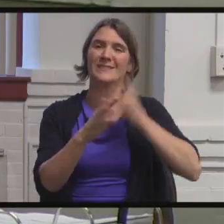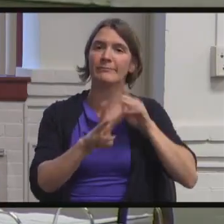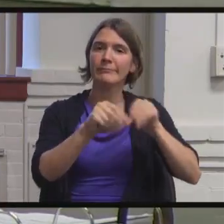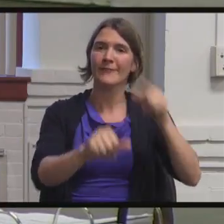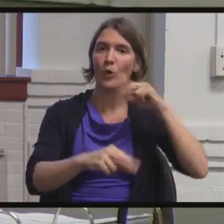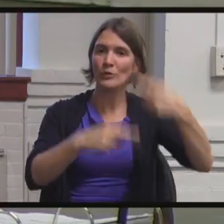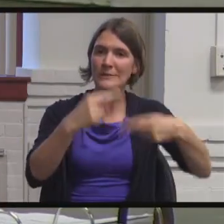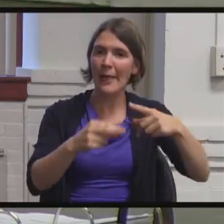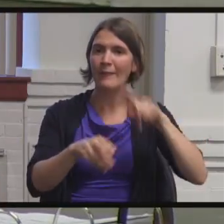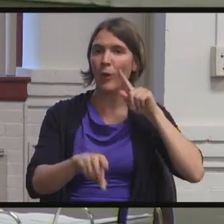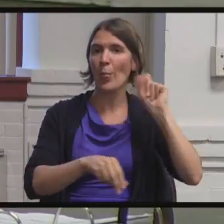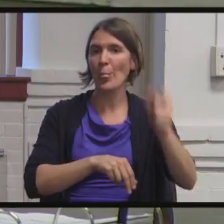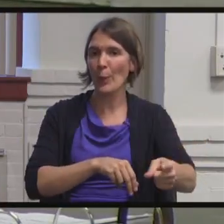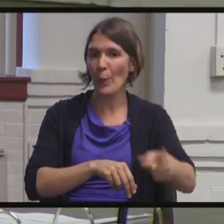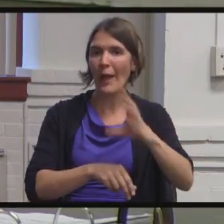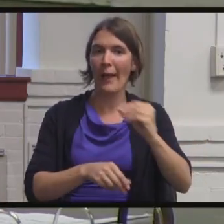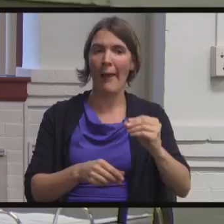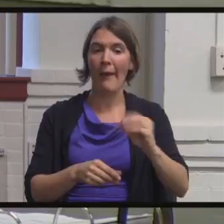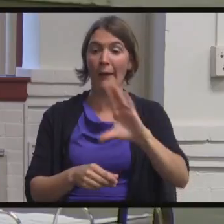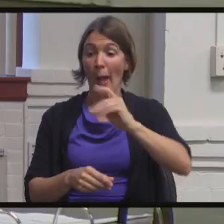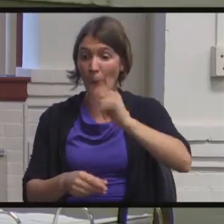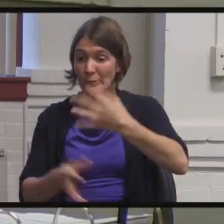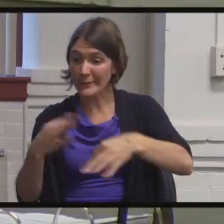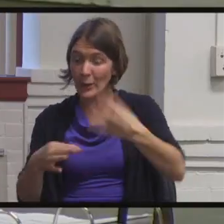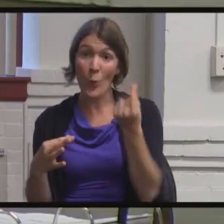expenses, and we recently had an opportunity to